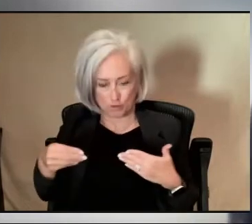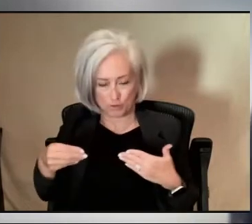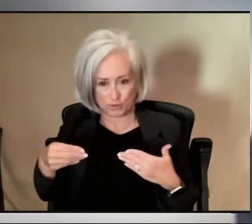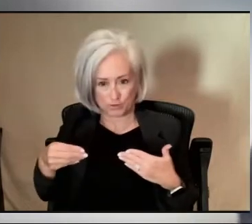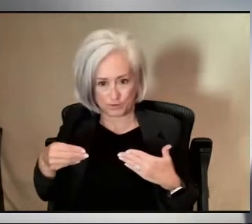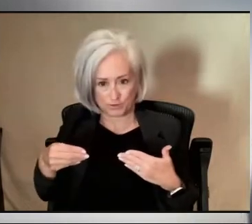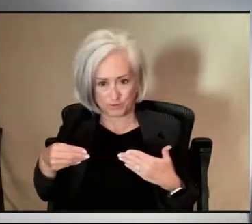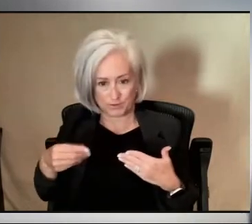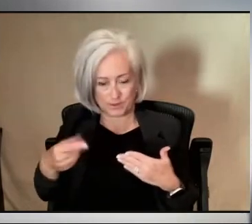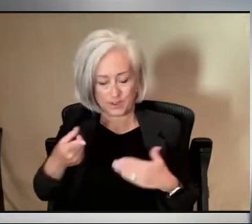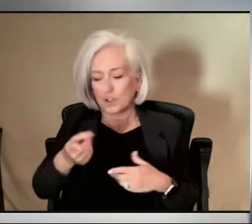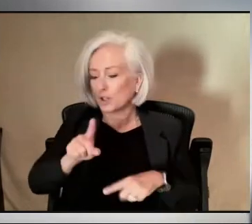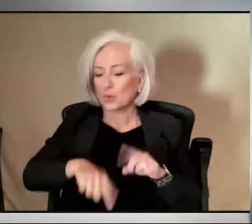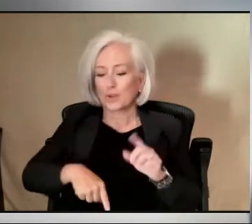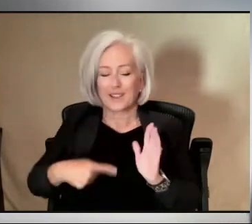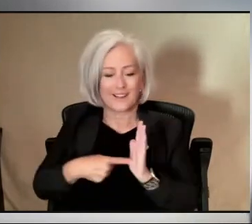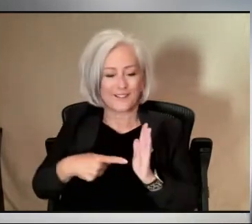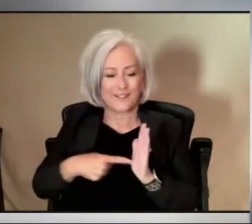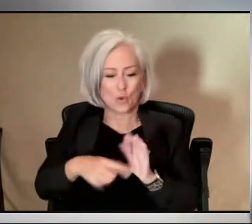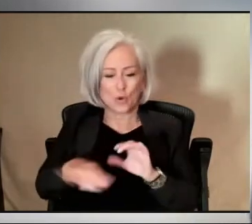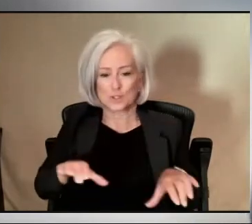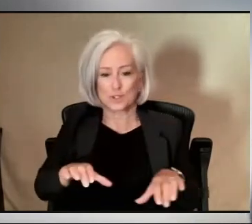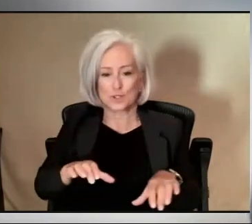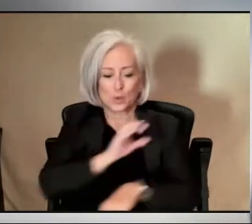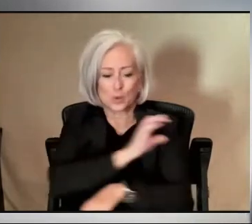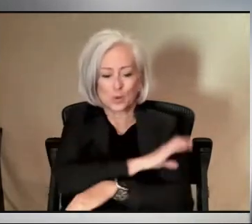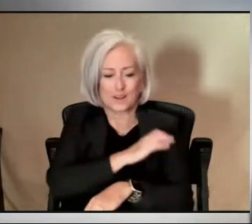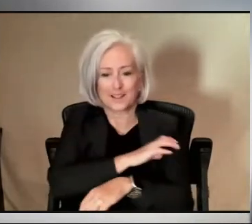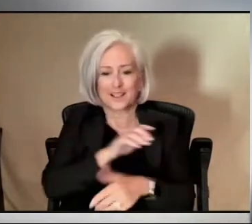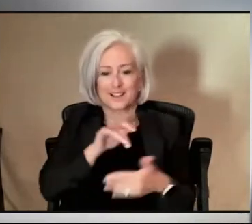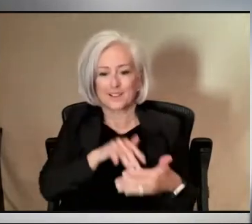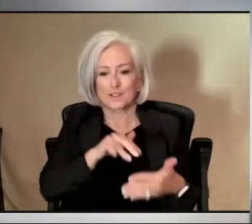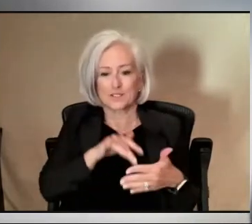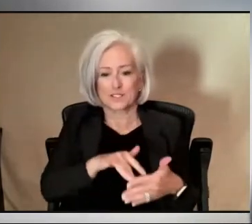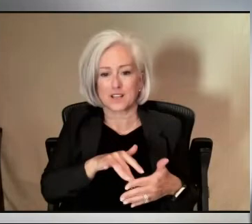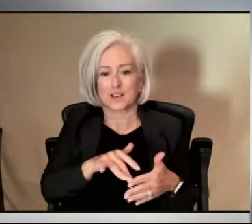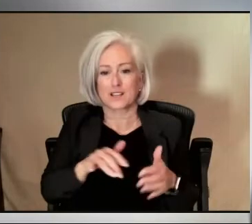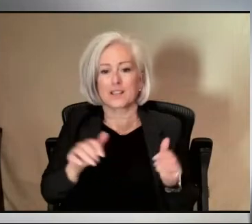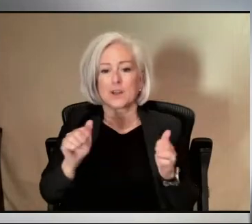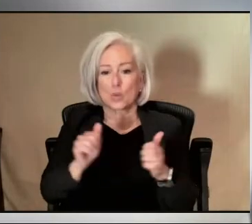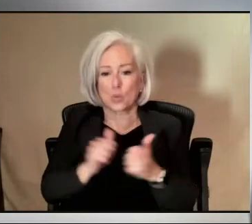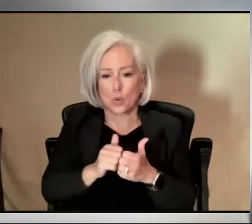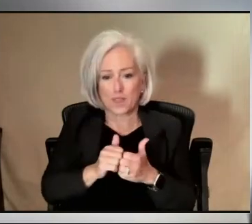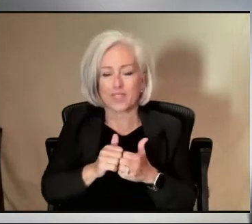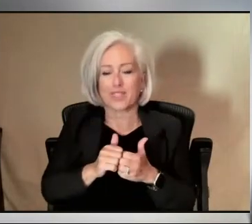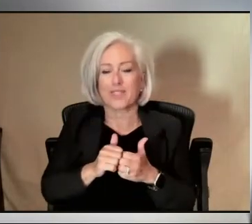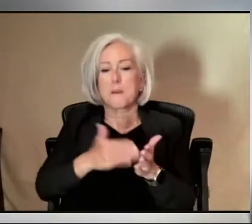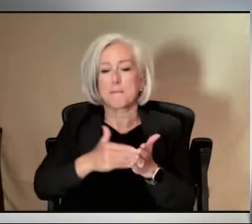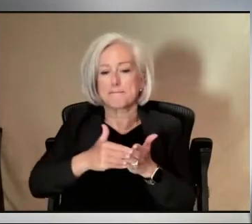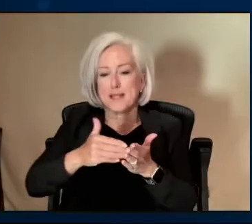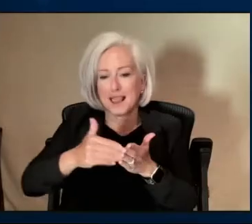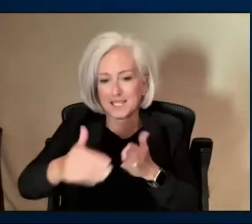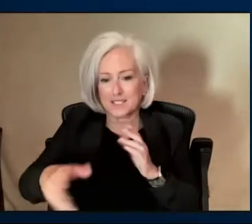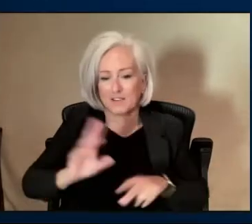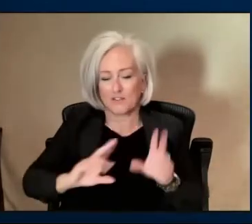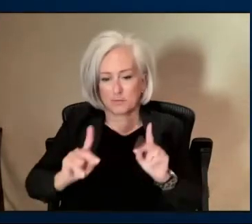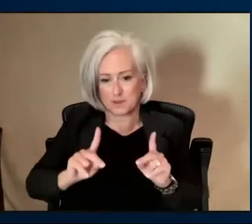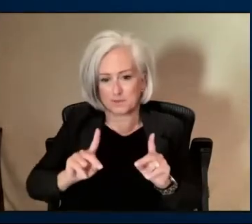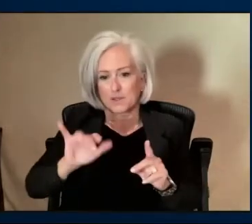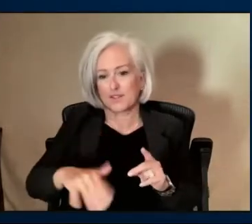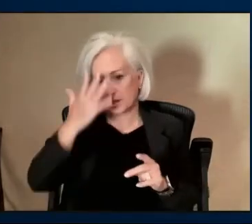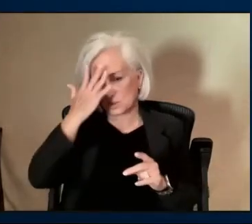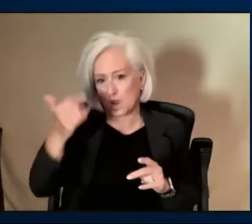afford to do a clinical trial that involved millions of people. And that's the reason for the phase 4